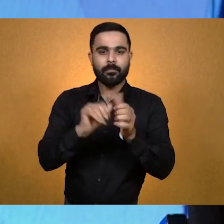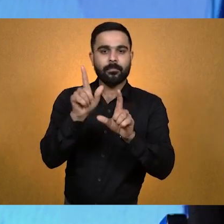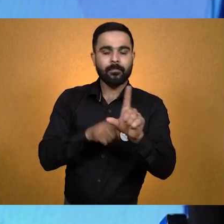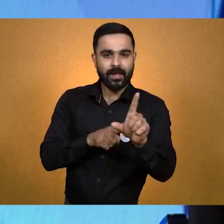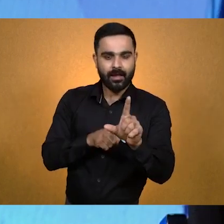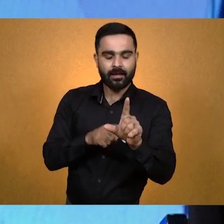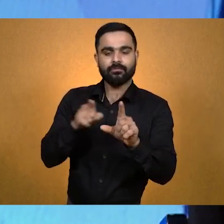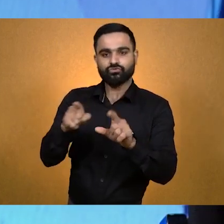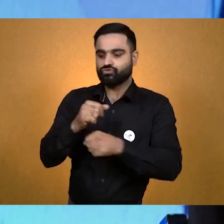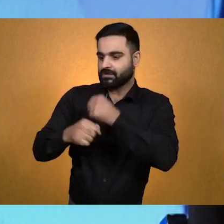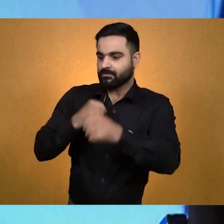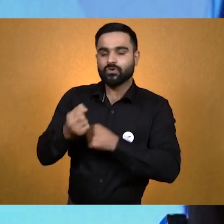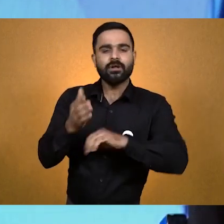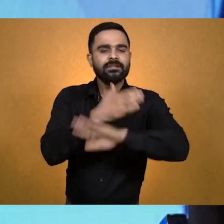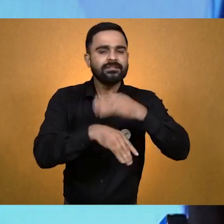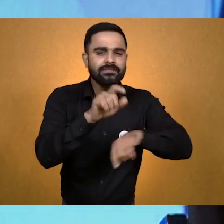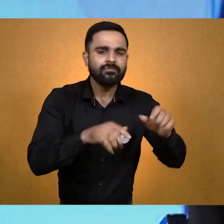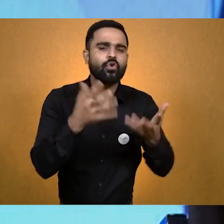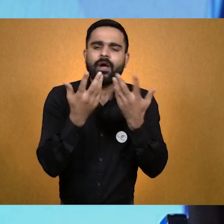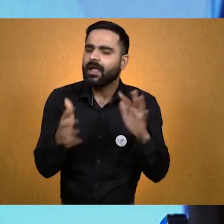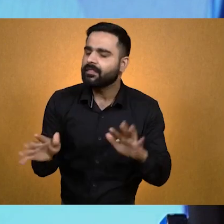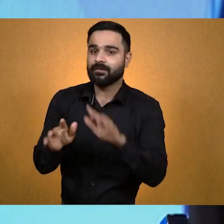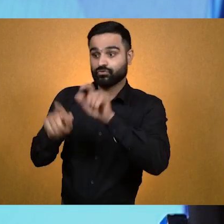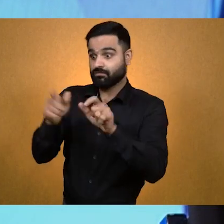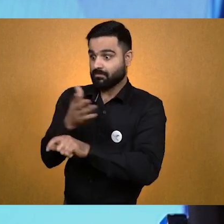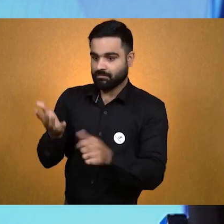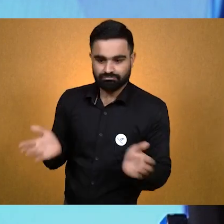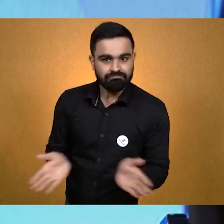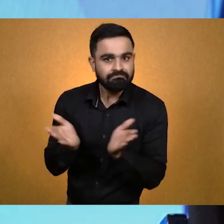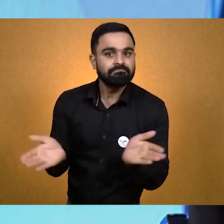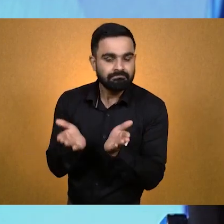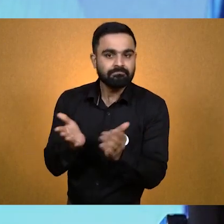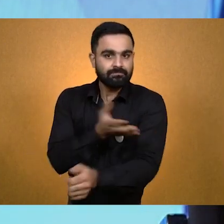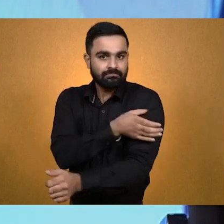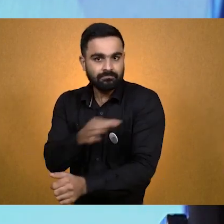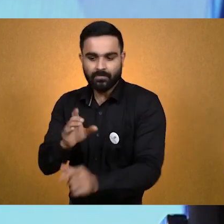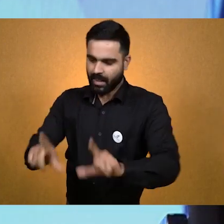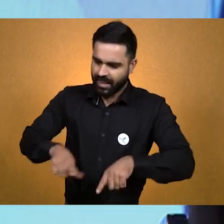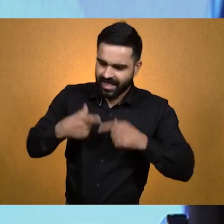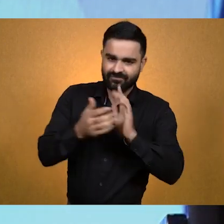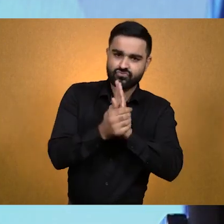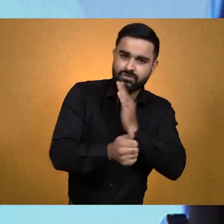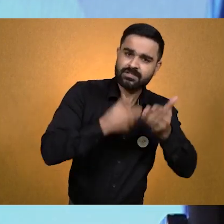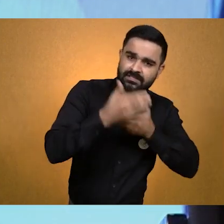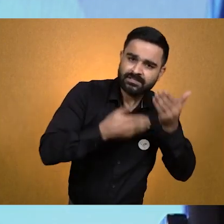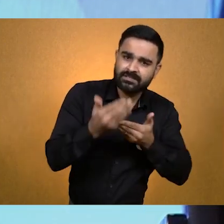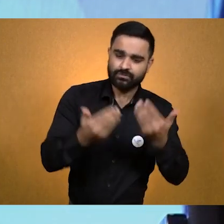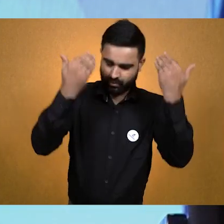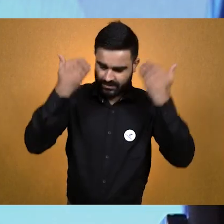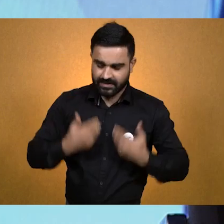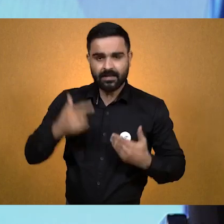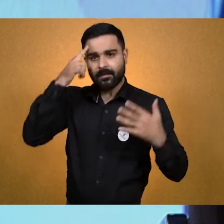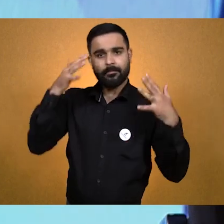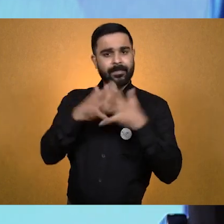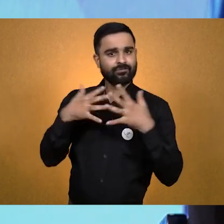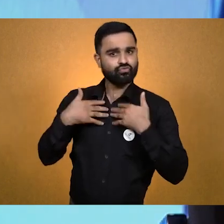gair divyang bachchon aur vyaktiyon ki sashakt unko banata hai, unhein jeevan kaushal sikhakar sharirik aur mansik